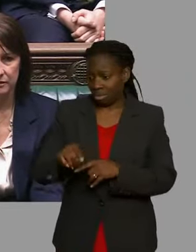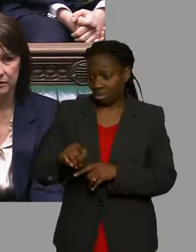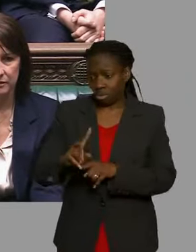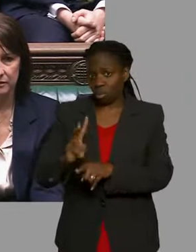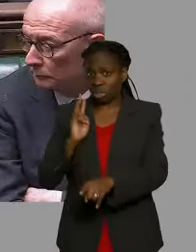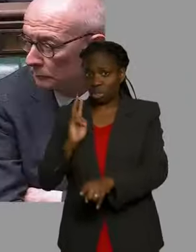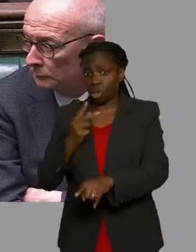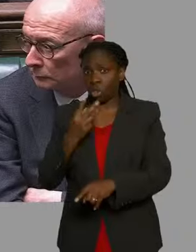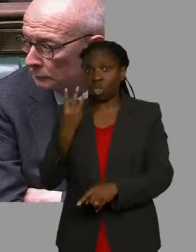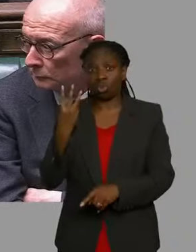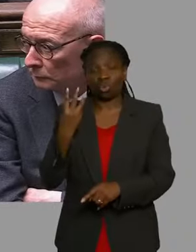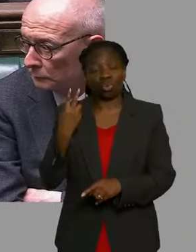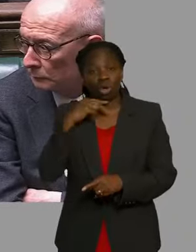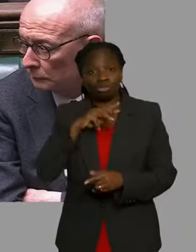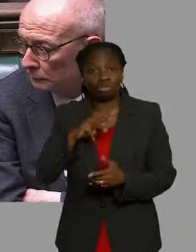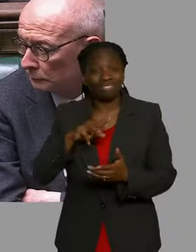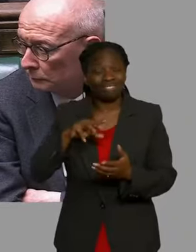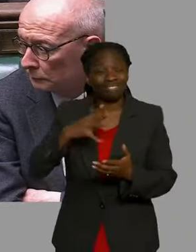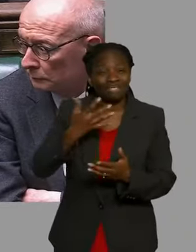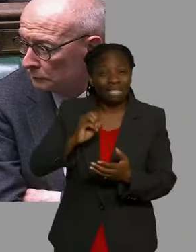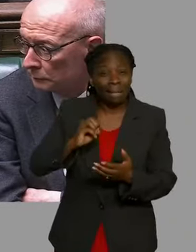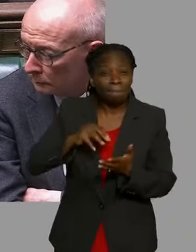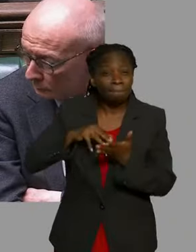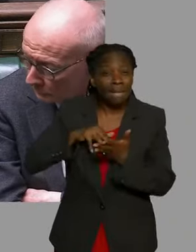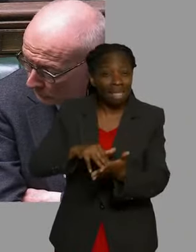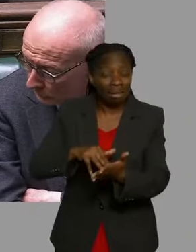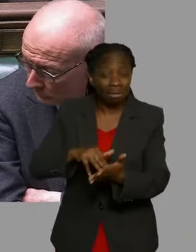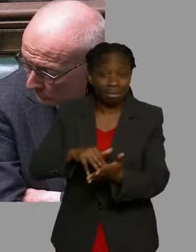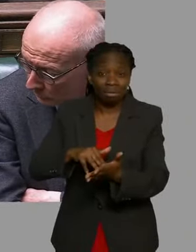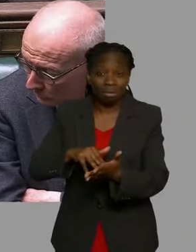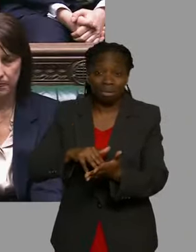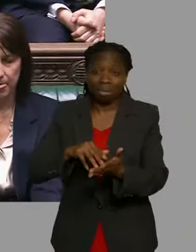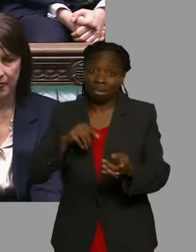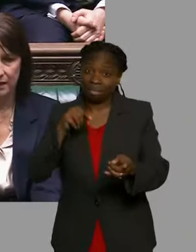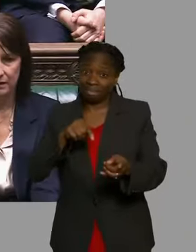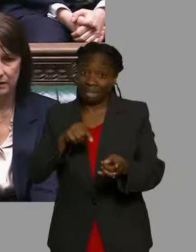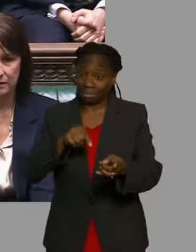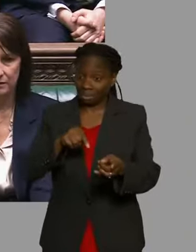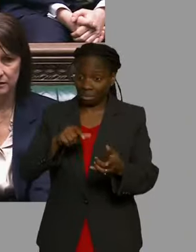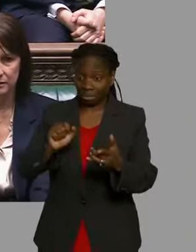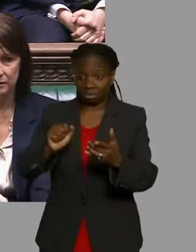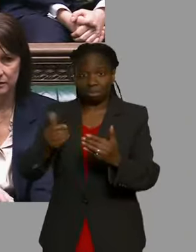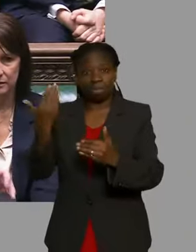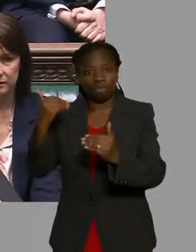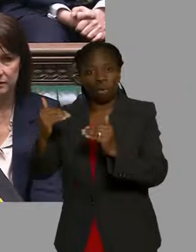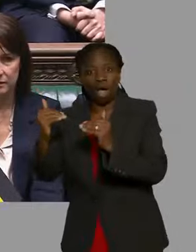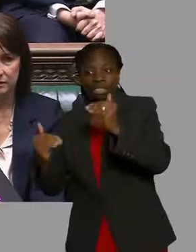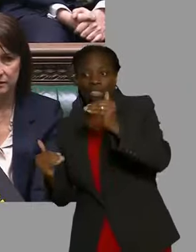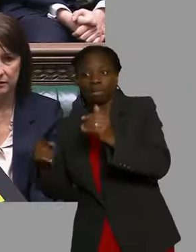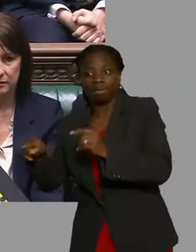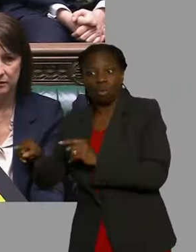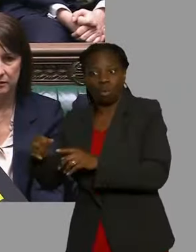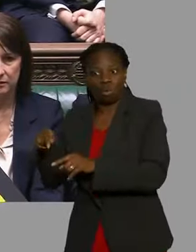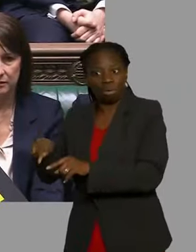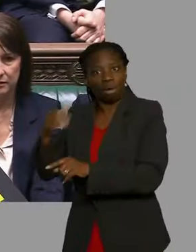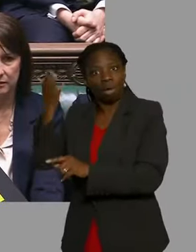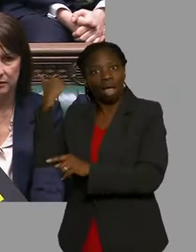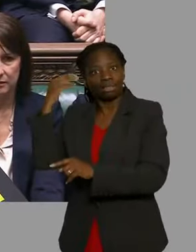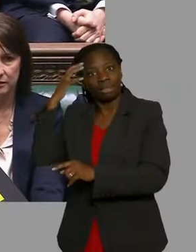with the £300 million underspend of the last government on farming. And in a typical case, the threshold is £3